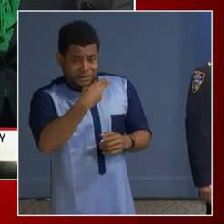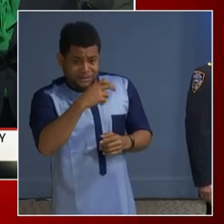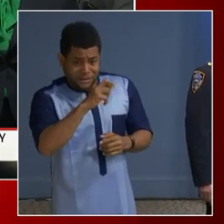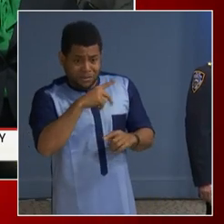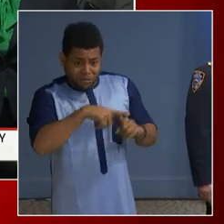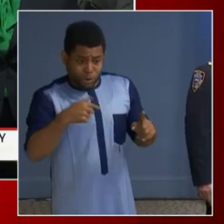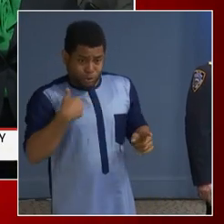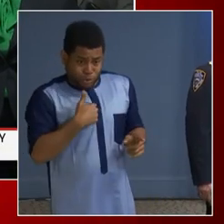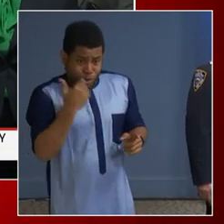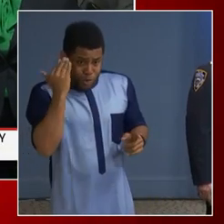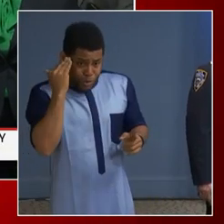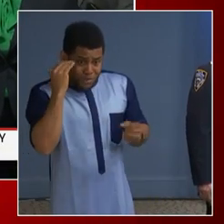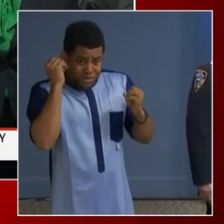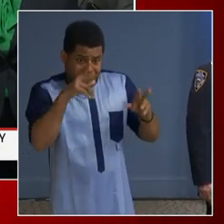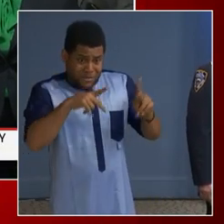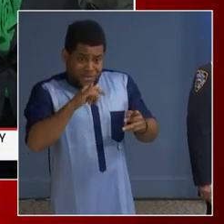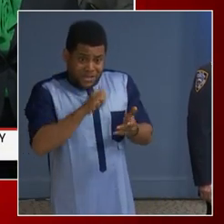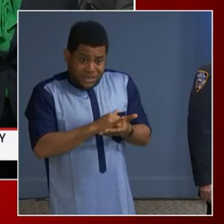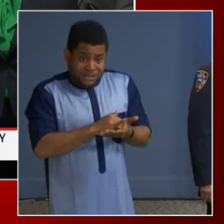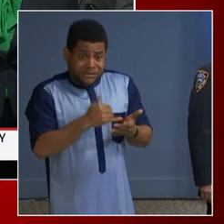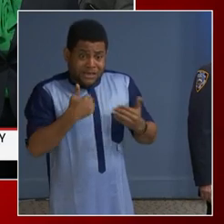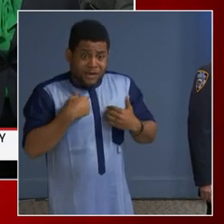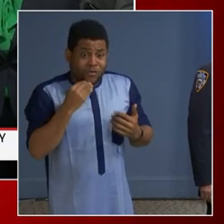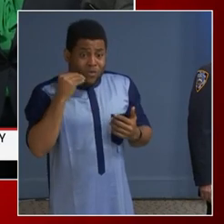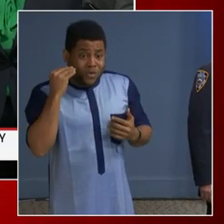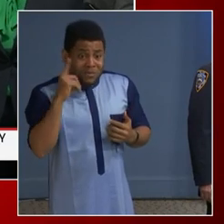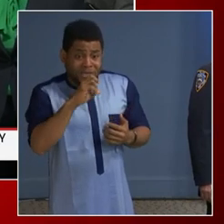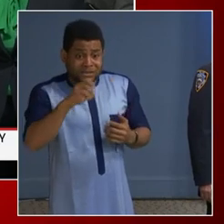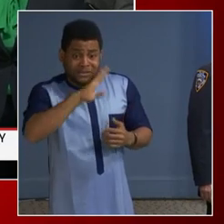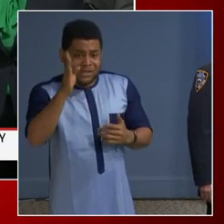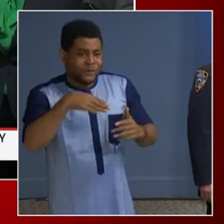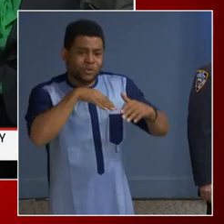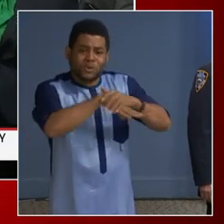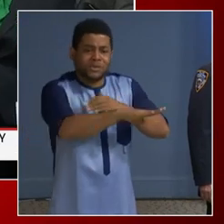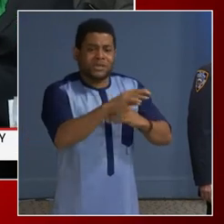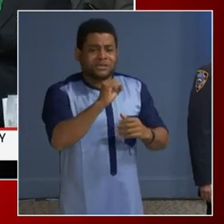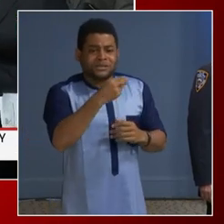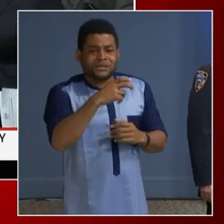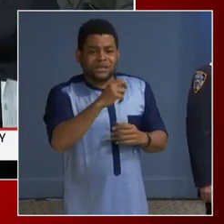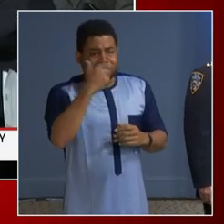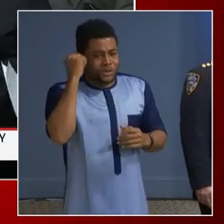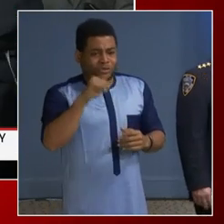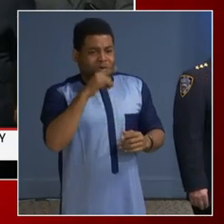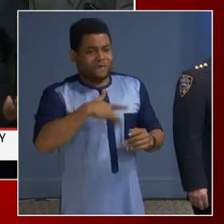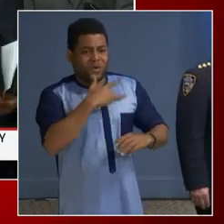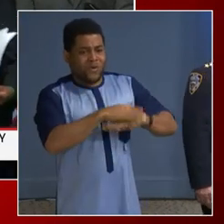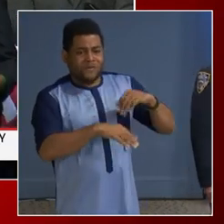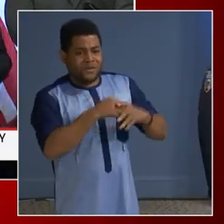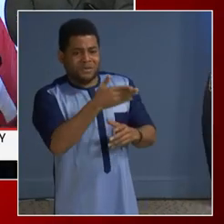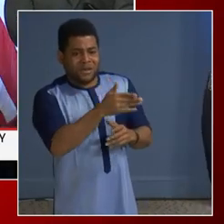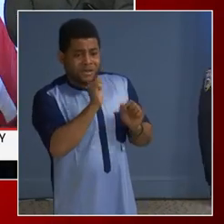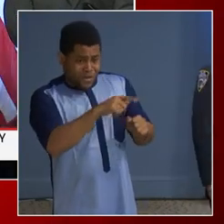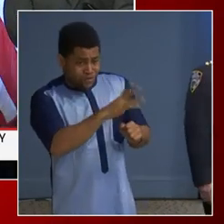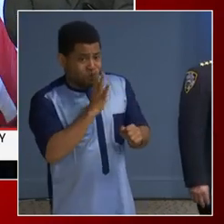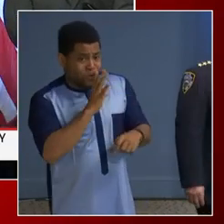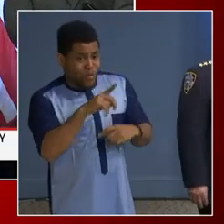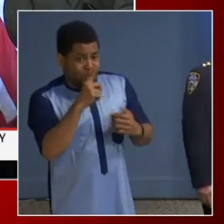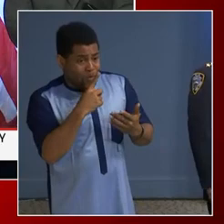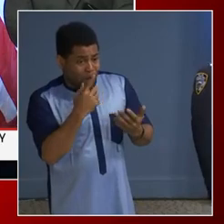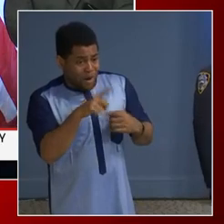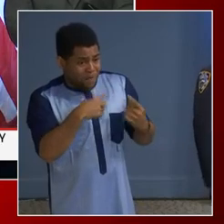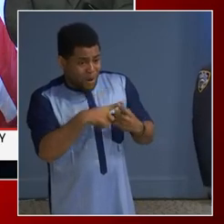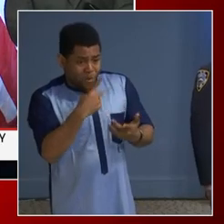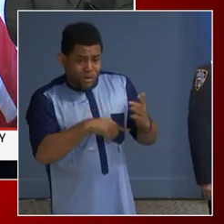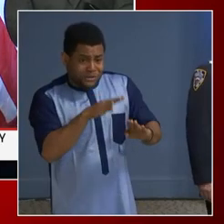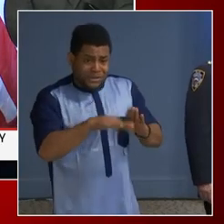many people experiencing homelessness who will never go into a shelter. It's something they don't feel comfortable with. Can you talk about what steps you're taking to protect those people